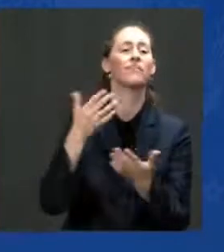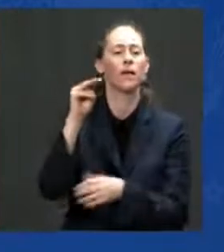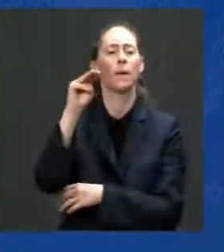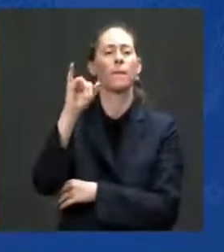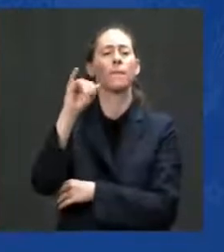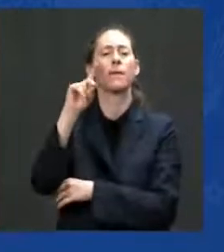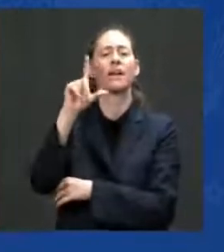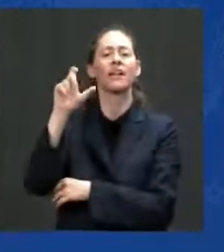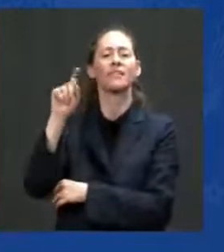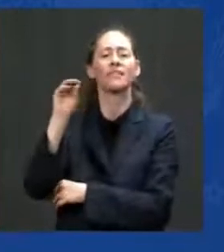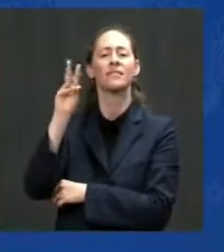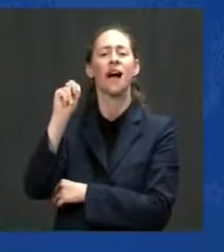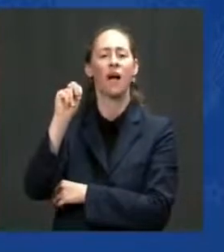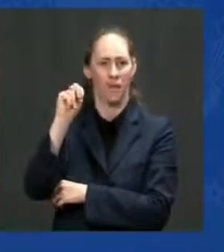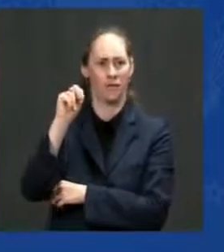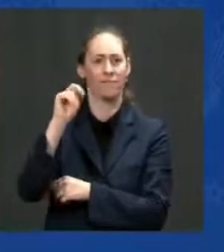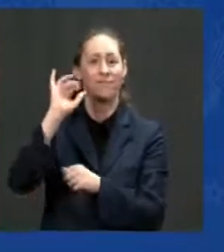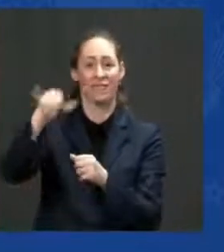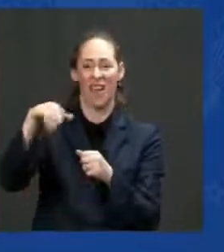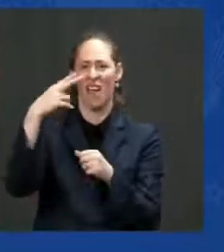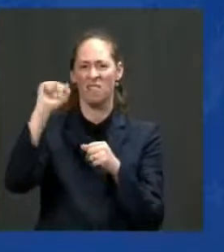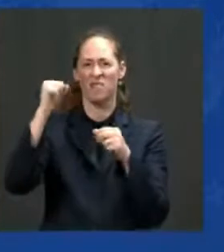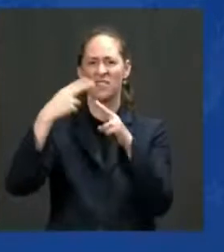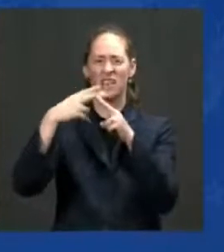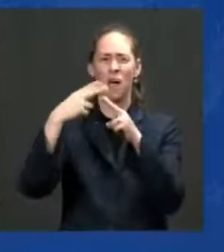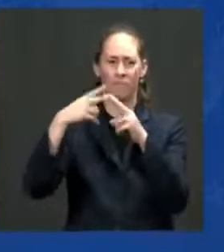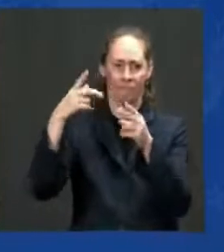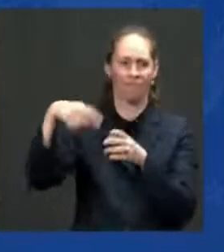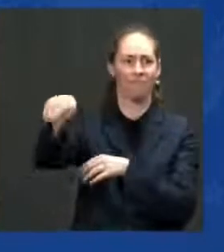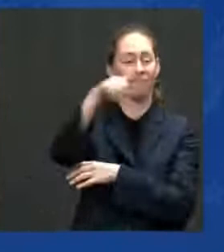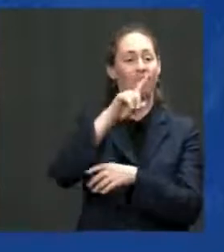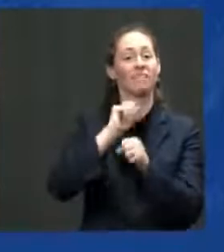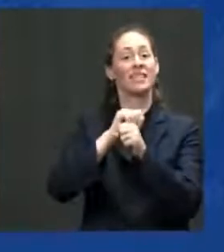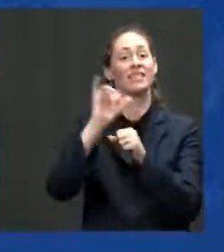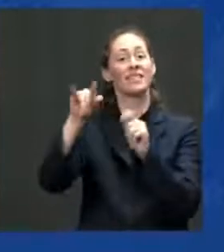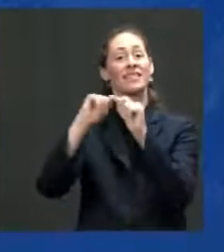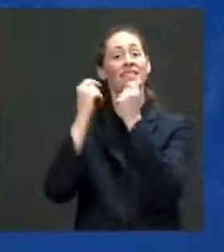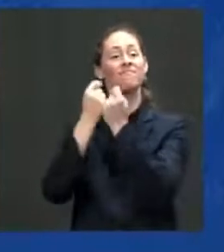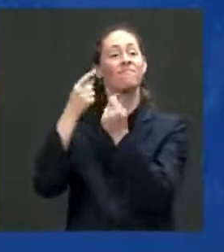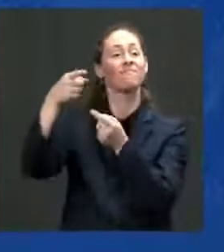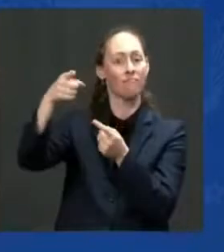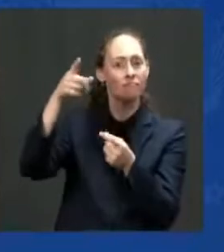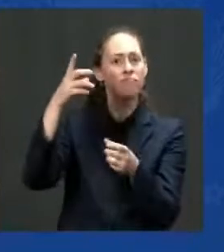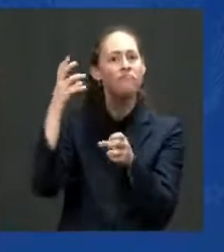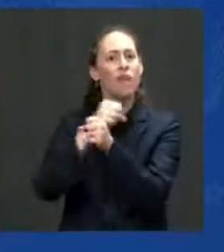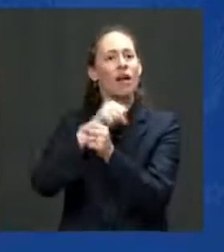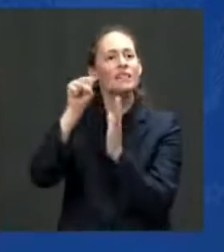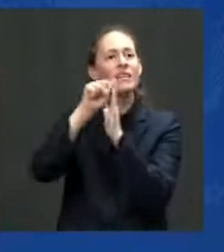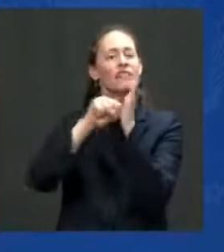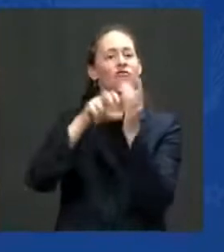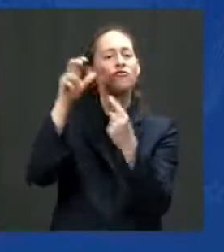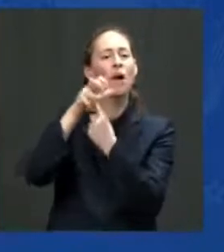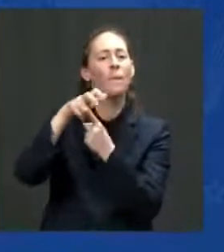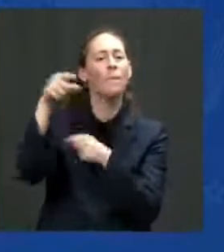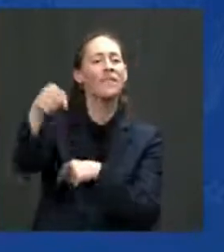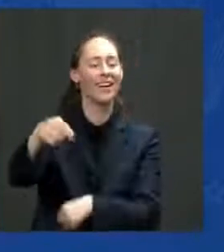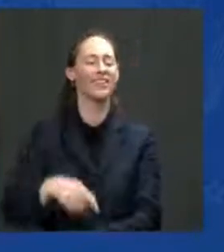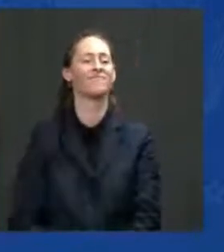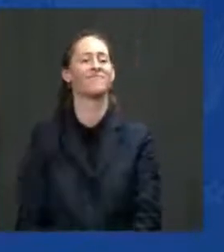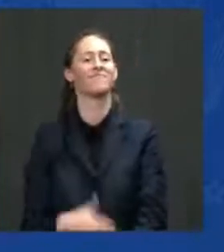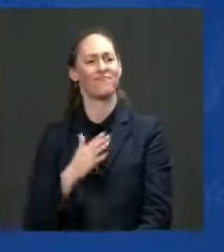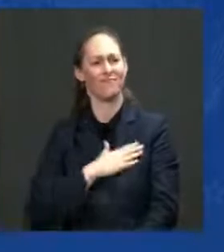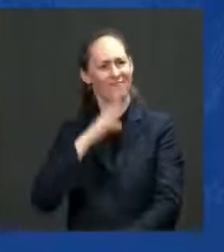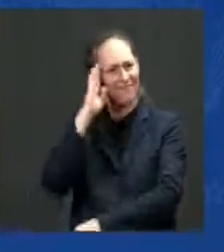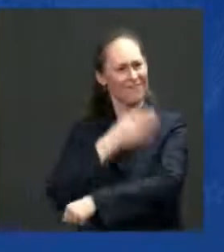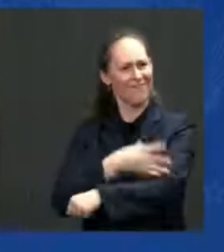state championship. But I pointed out to him, and my son Hunter was a senior. He went to my alma mater, this high school named Art. By the way, sit down. What about